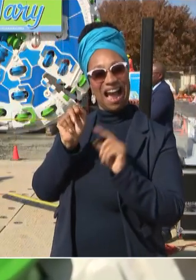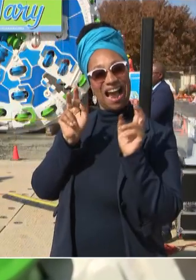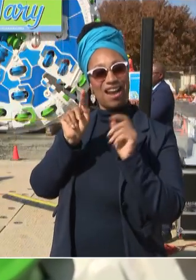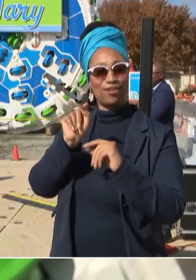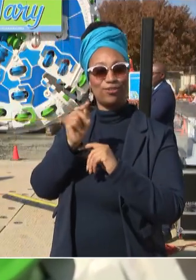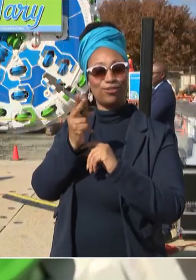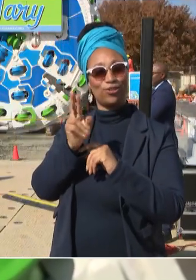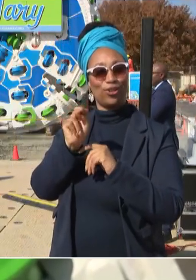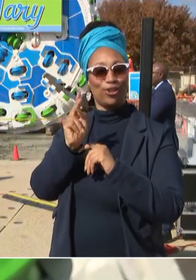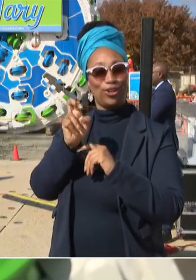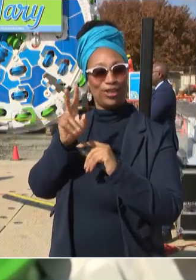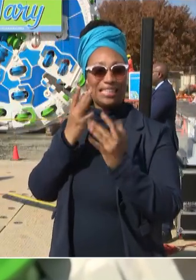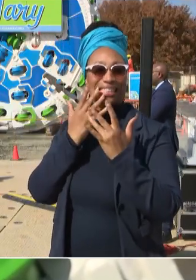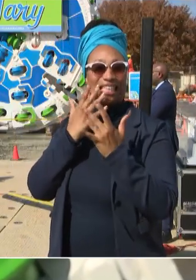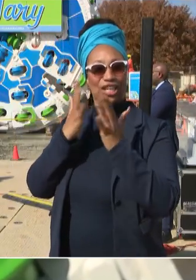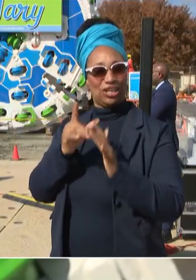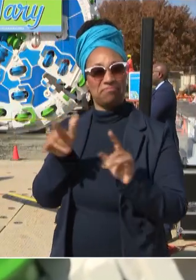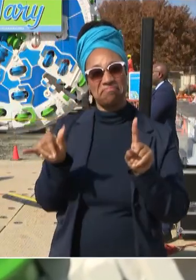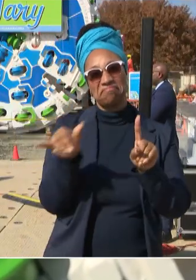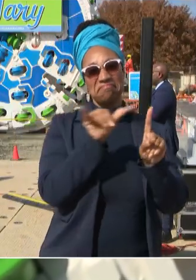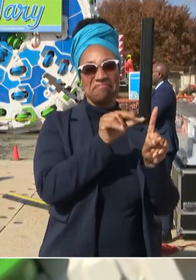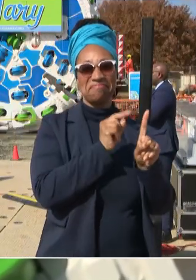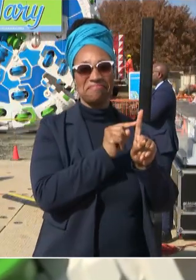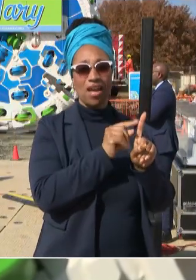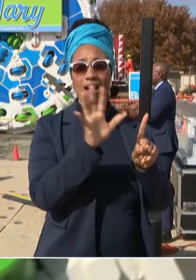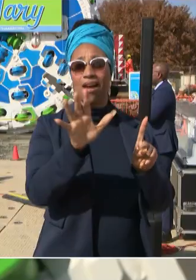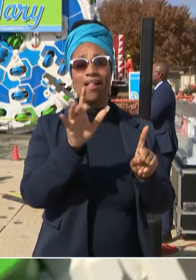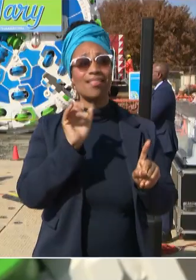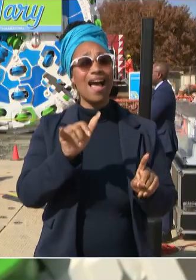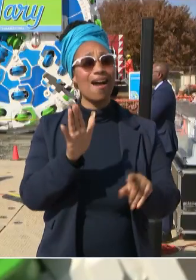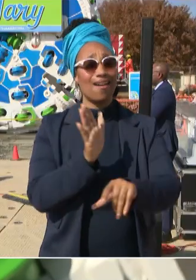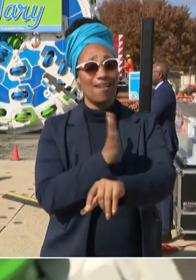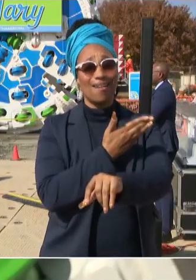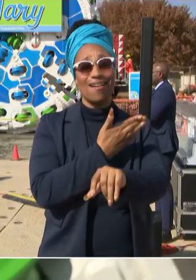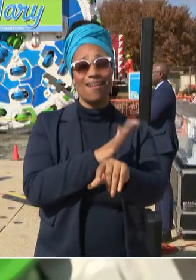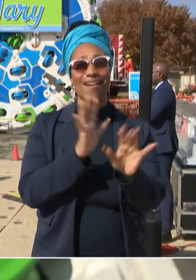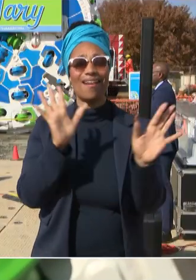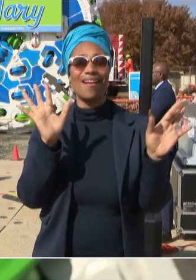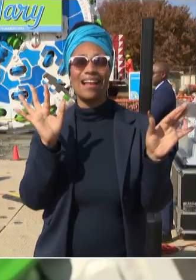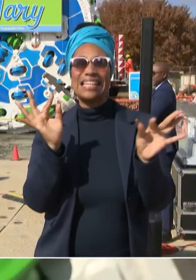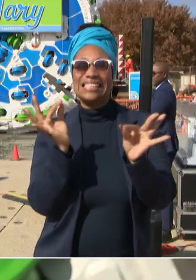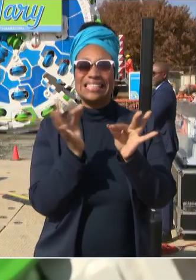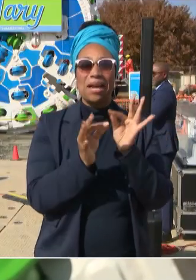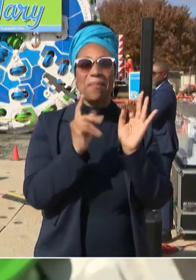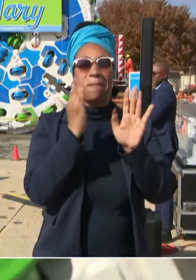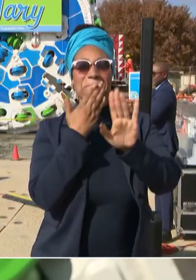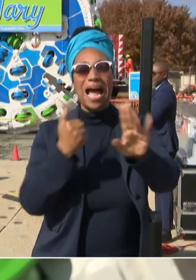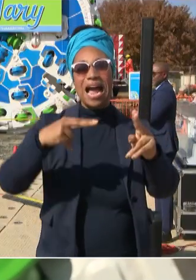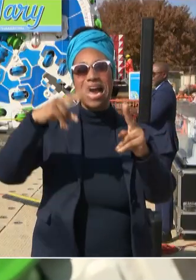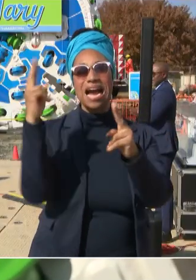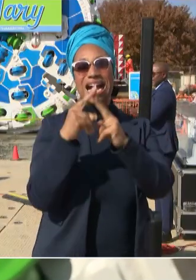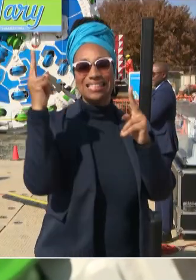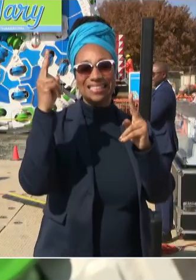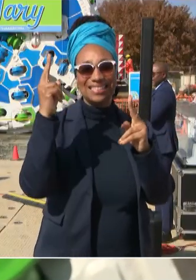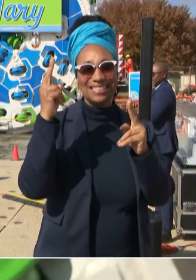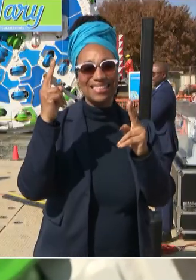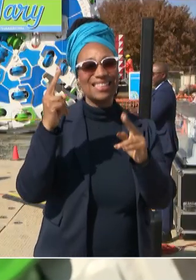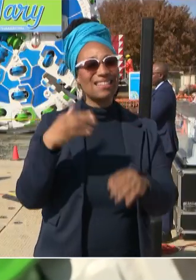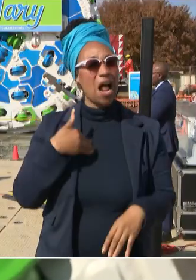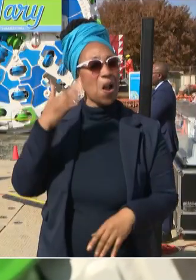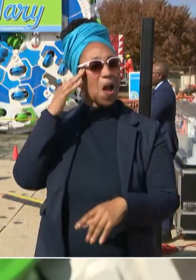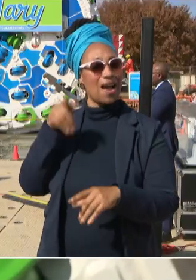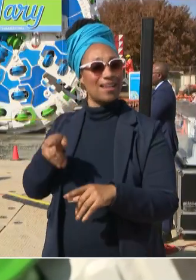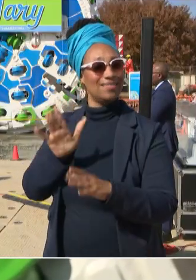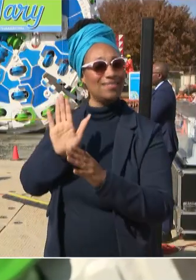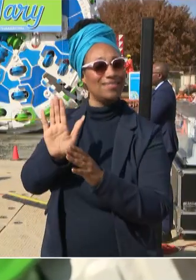Best. So if you know anything about Tina, that's one of her hits. So Simply the Best, we are grateful for your participation today and